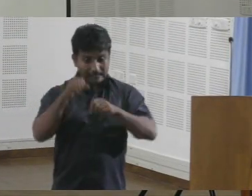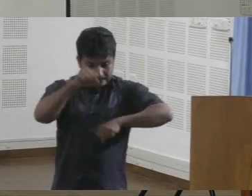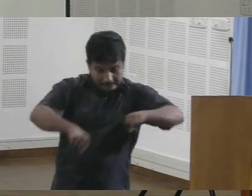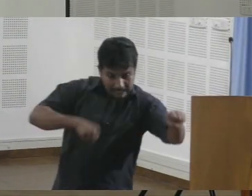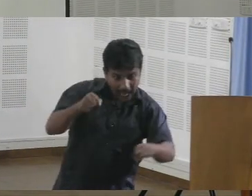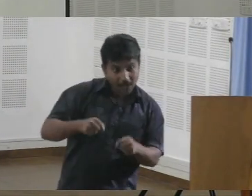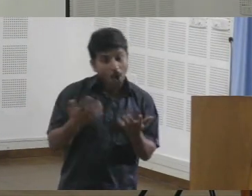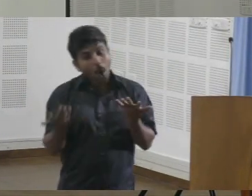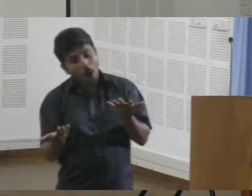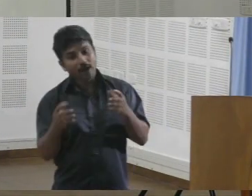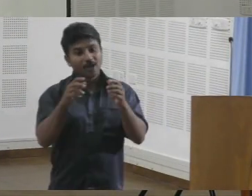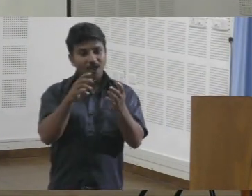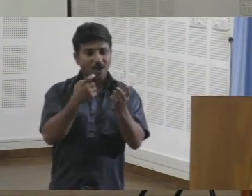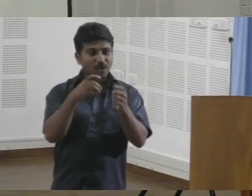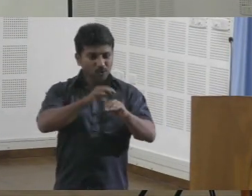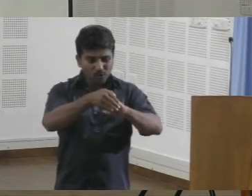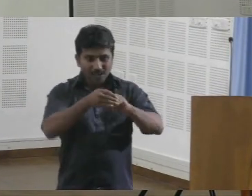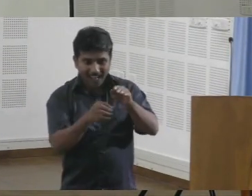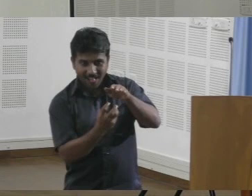skating? Which one you want? Select.